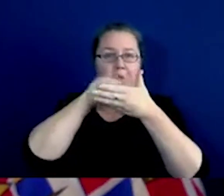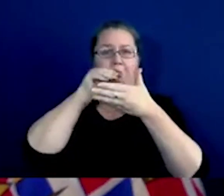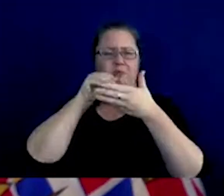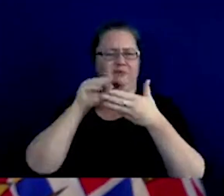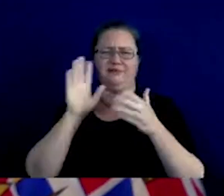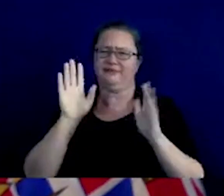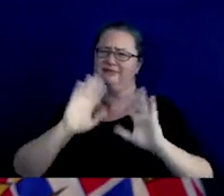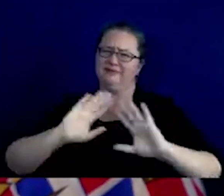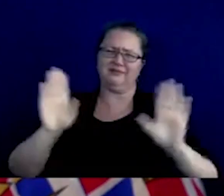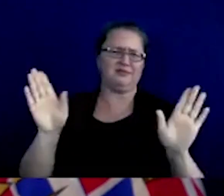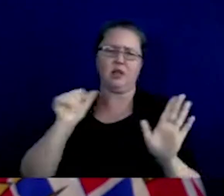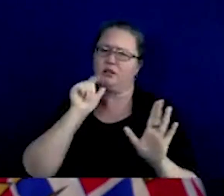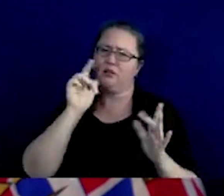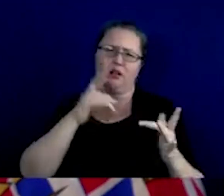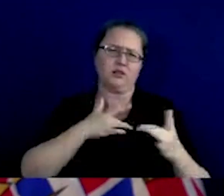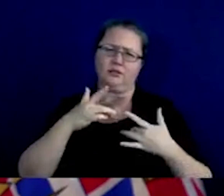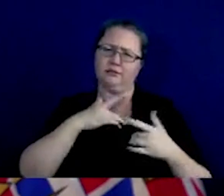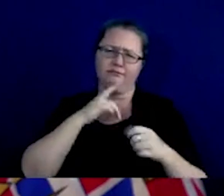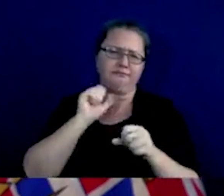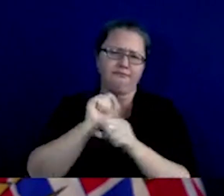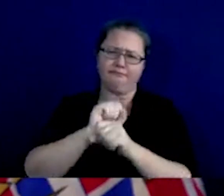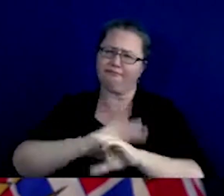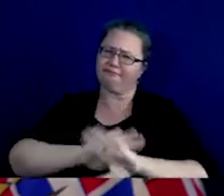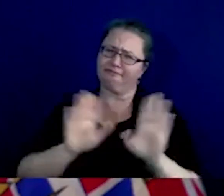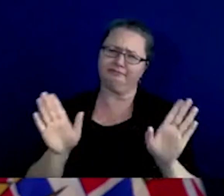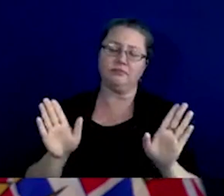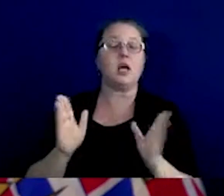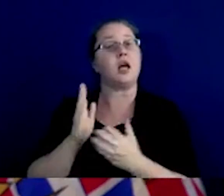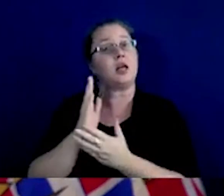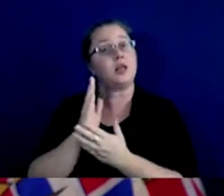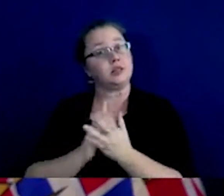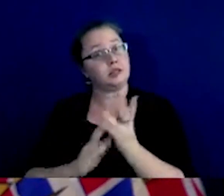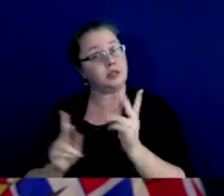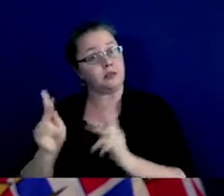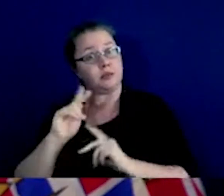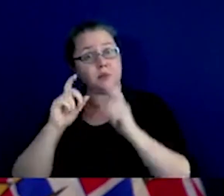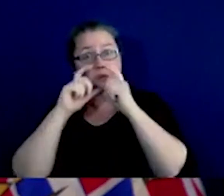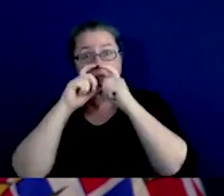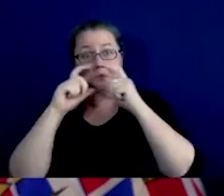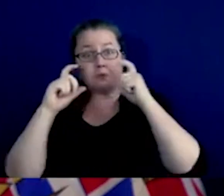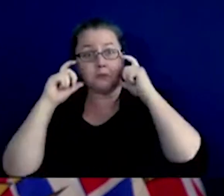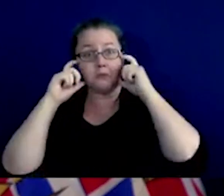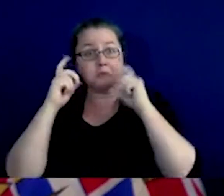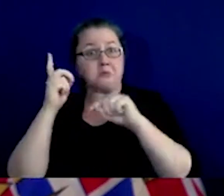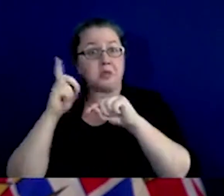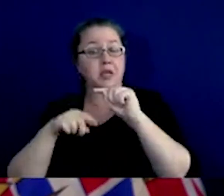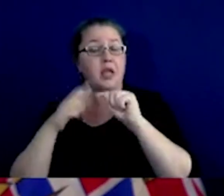it could reduce cases in Canada by 25 to 40%. So with that number,